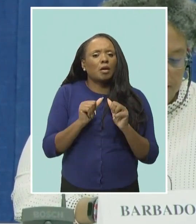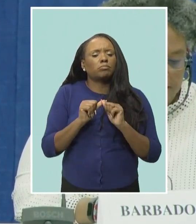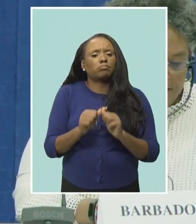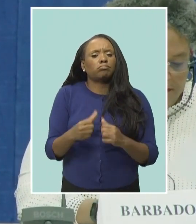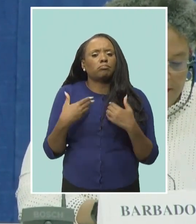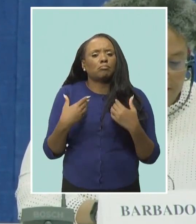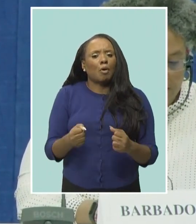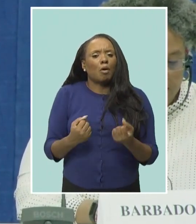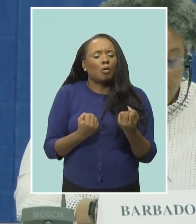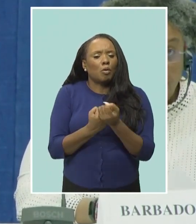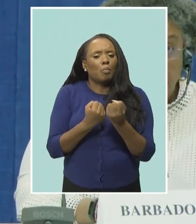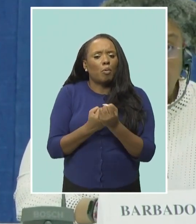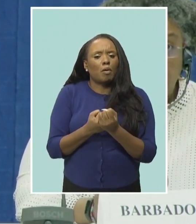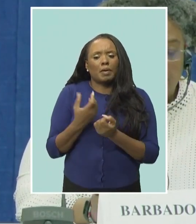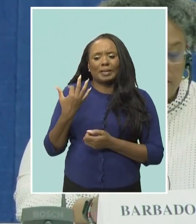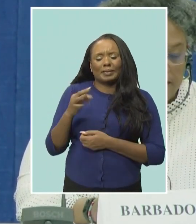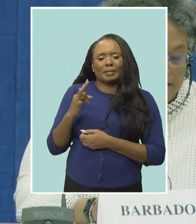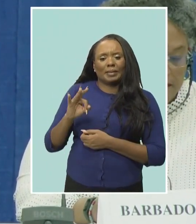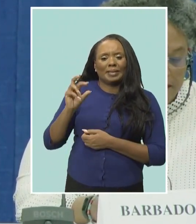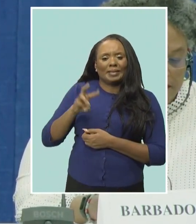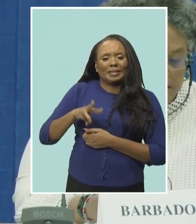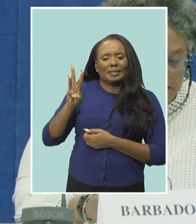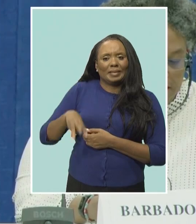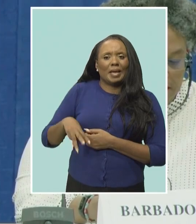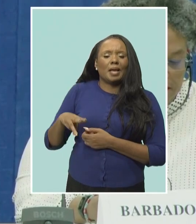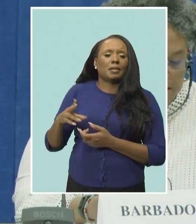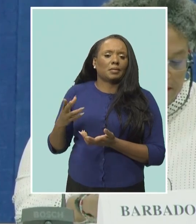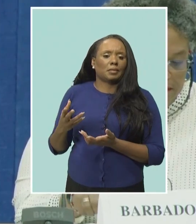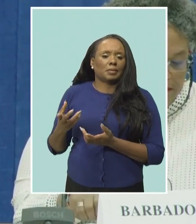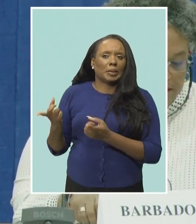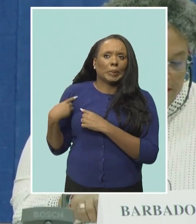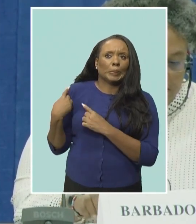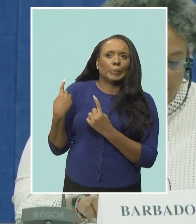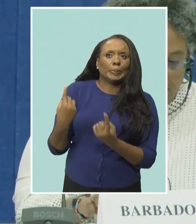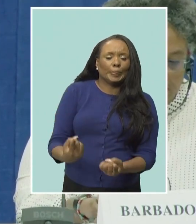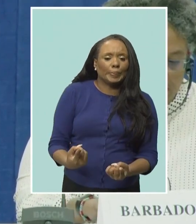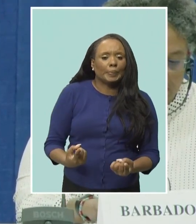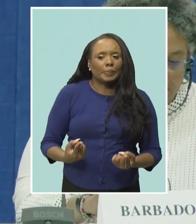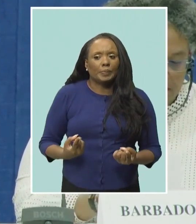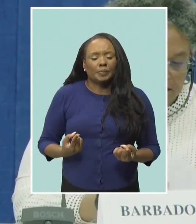from 1966 and the